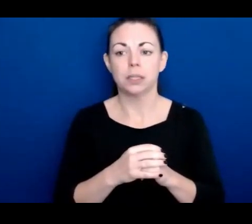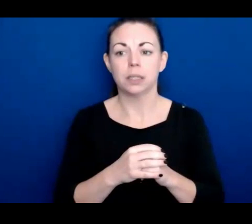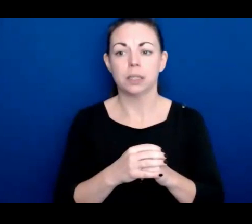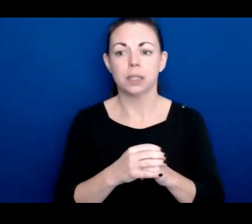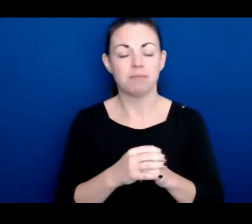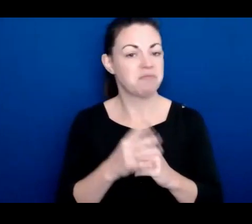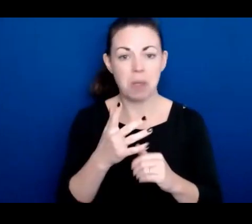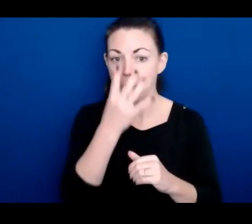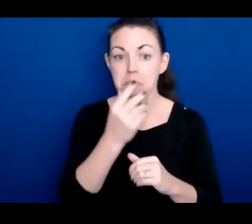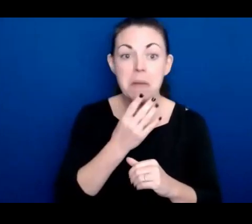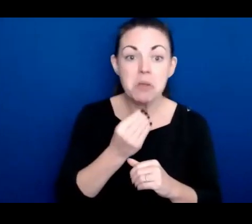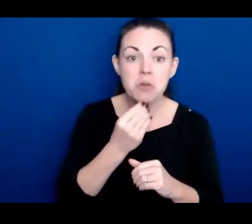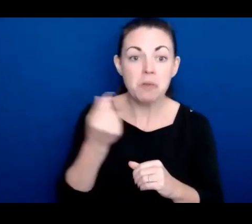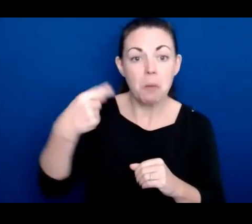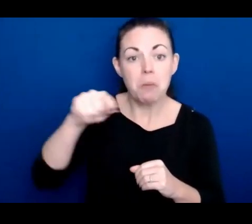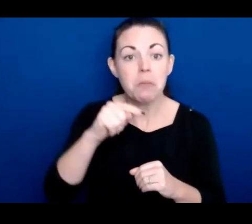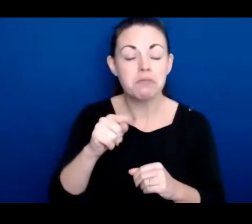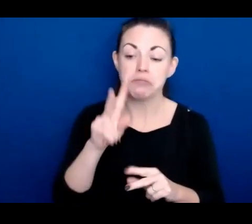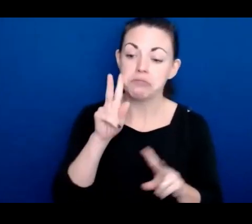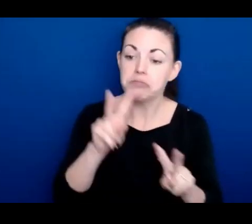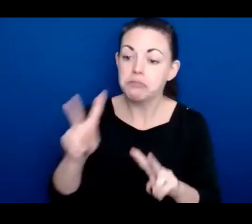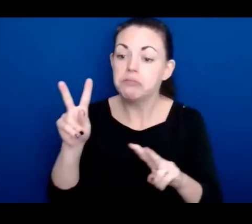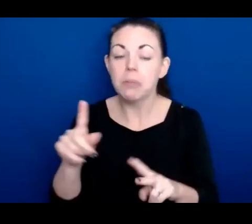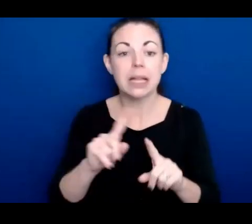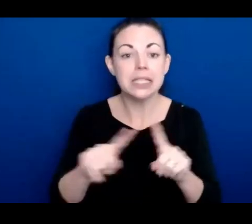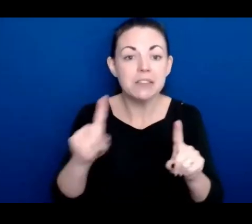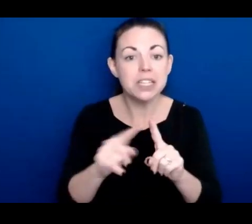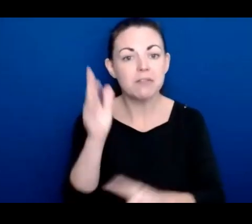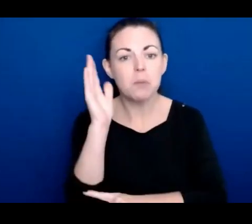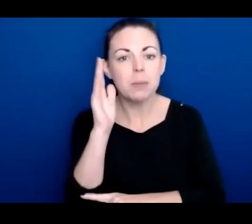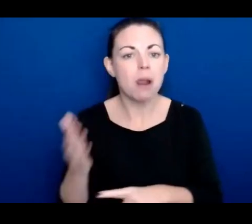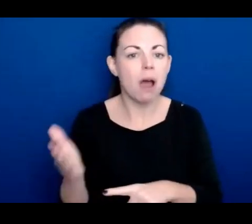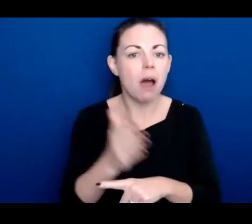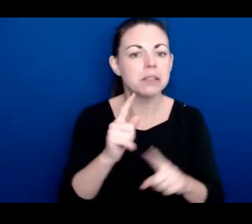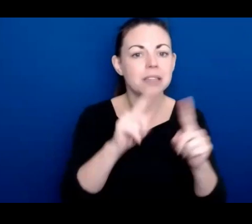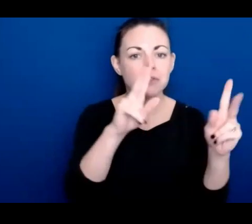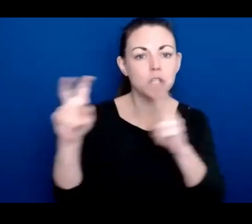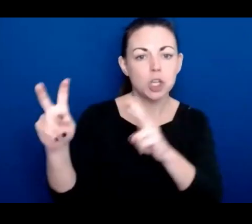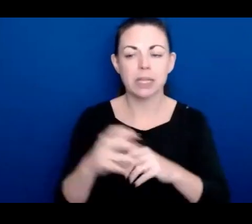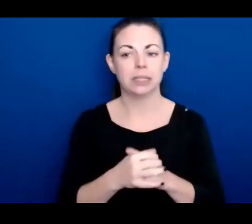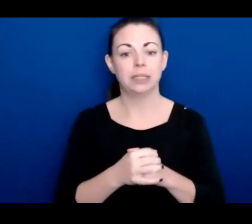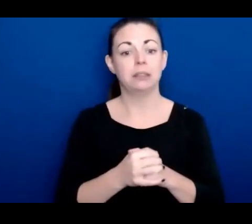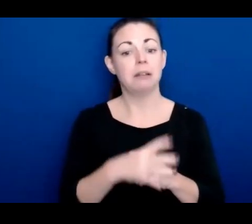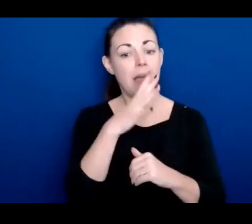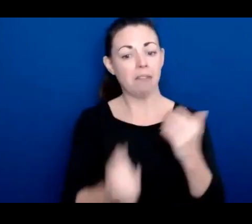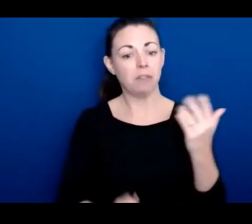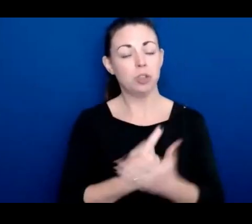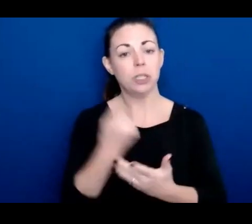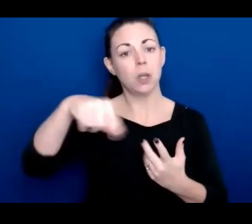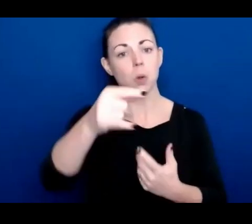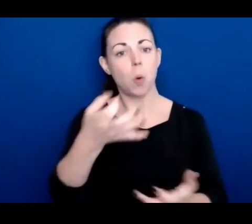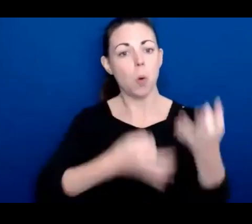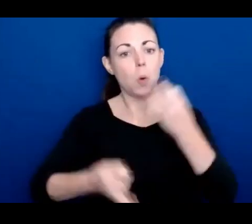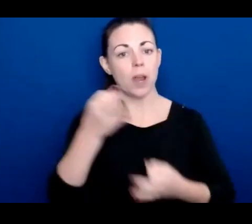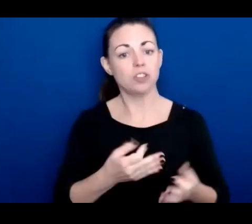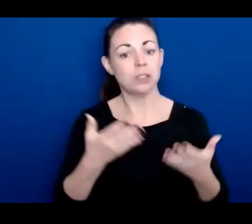useful to go and listen back. There are opportunities to ask questions today in the Q&A box that should be visible on